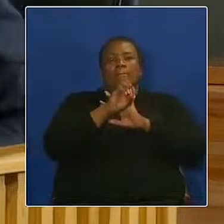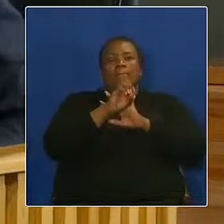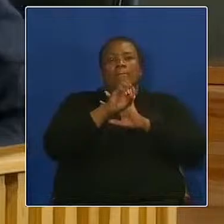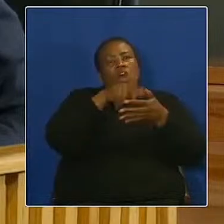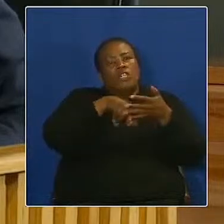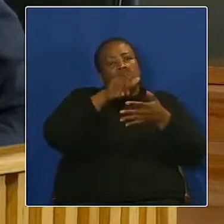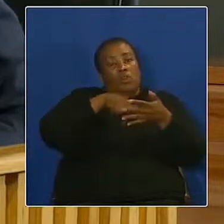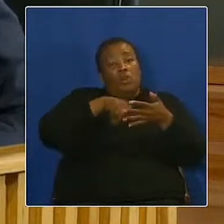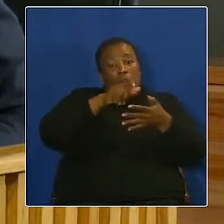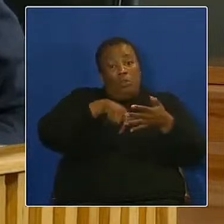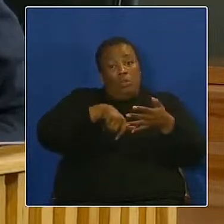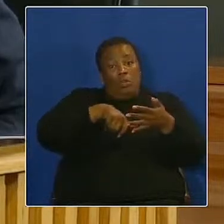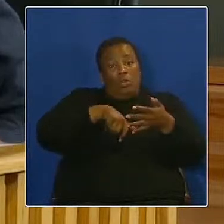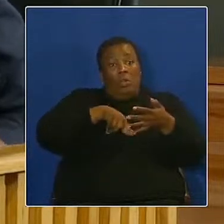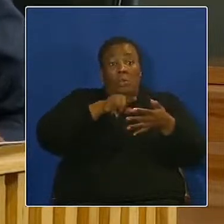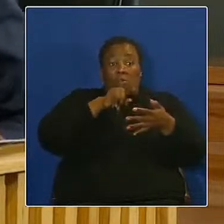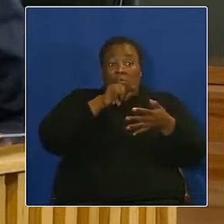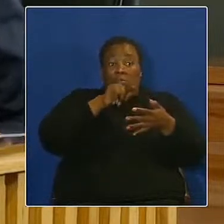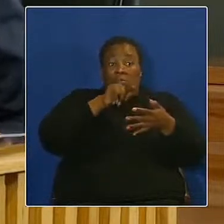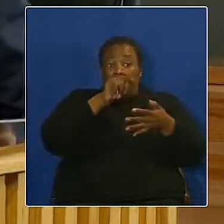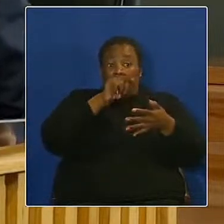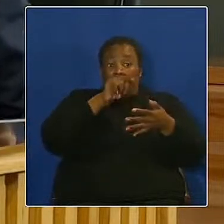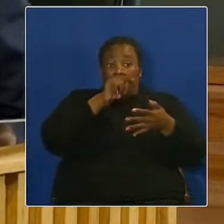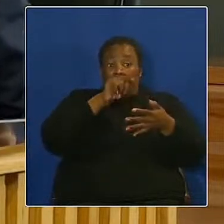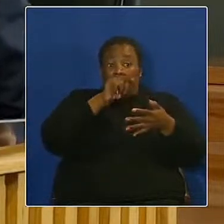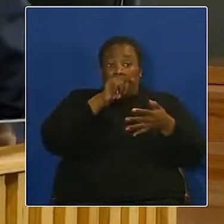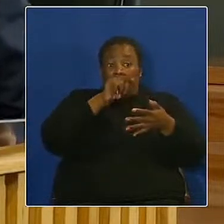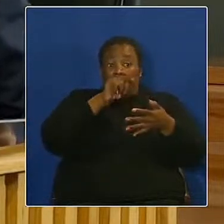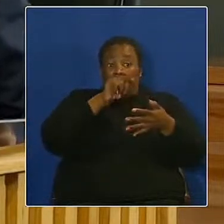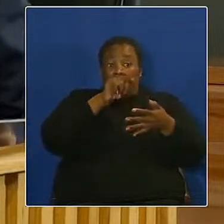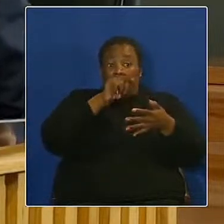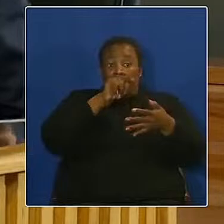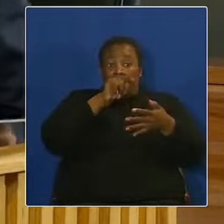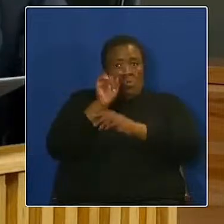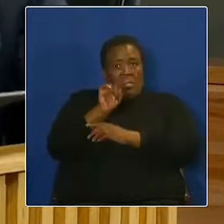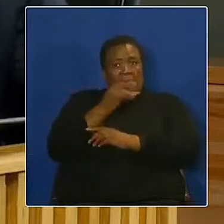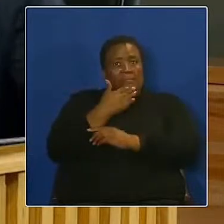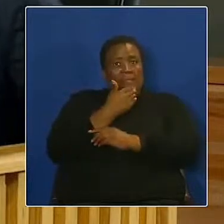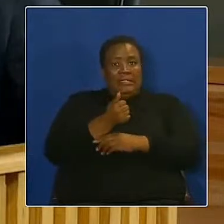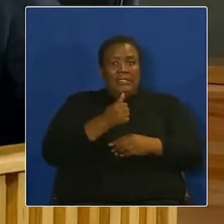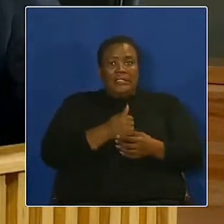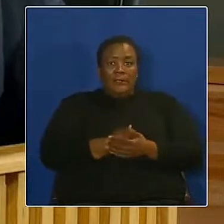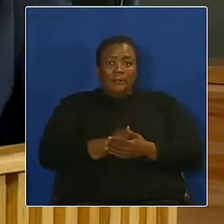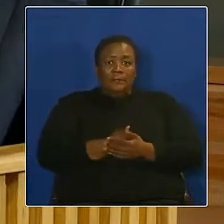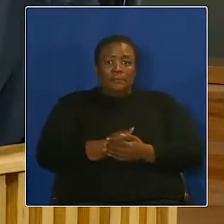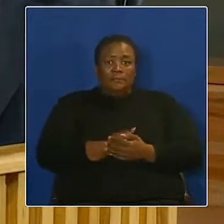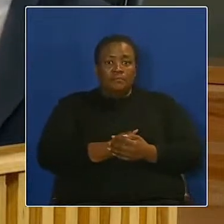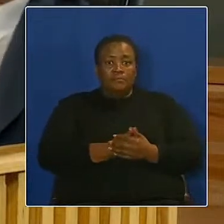article on that page. So if you could begin there, please.